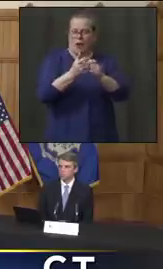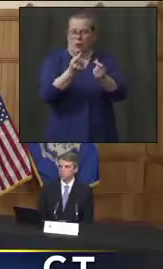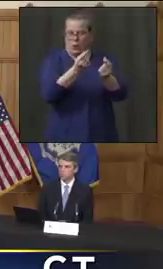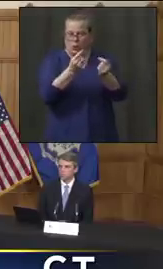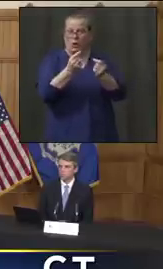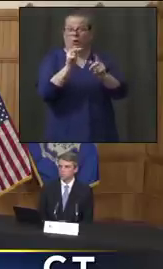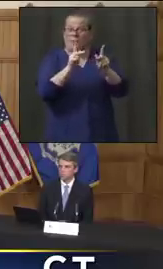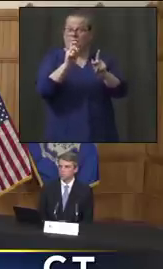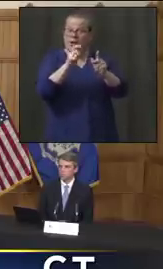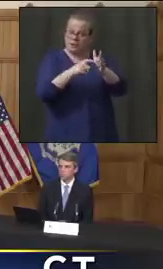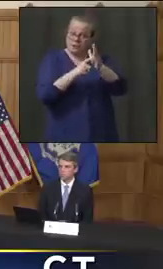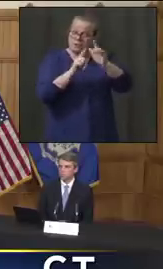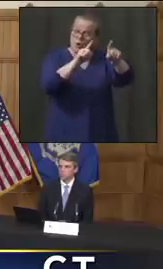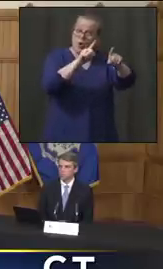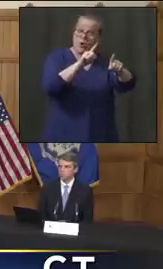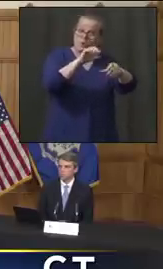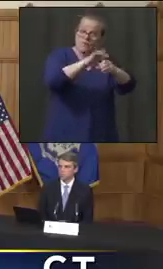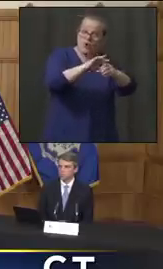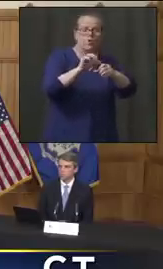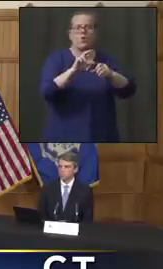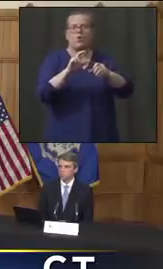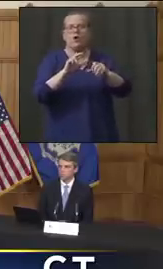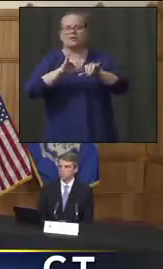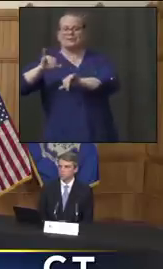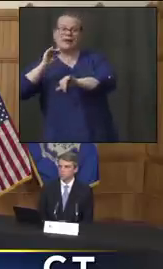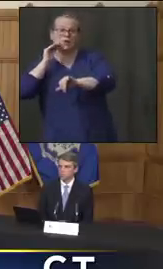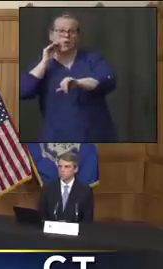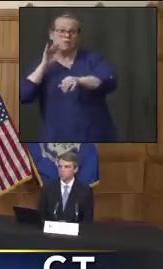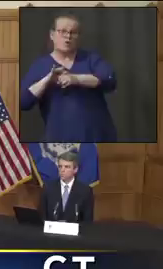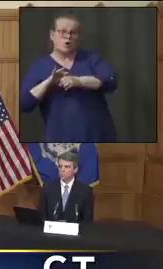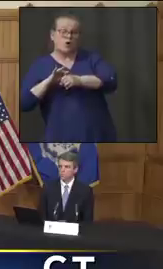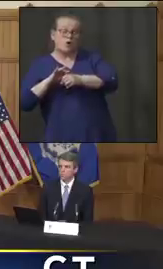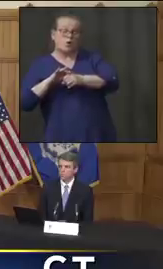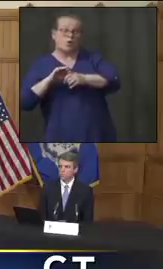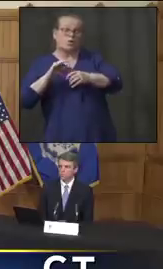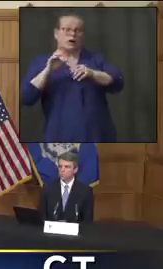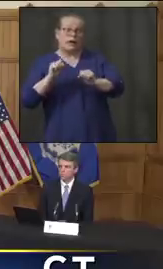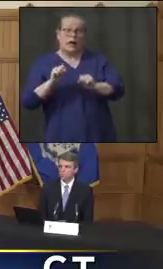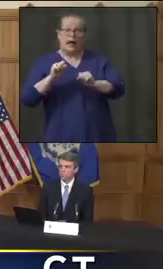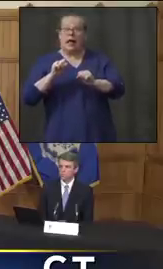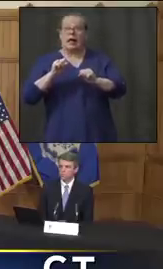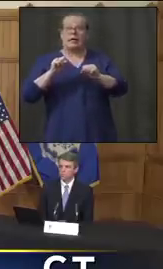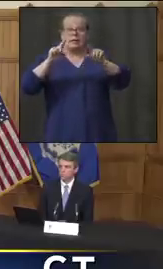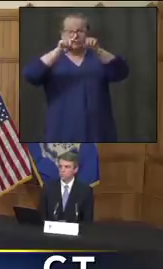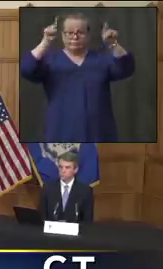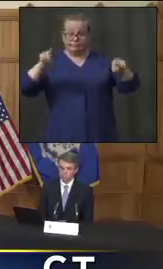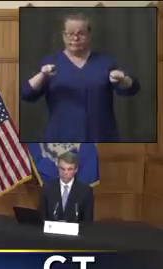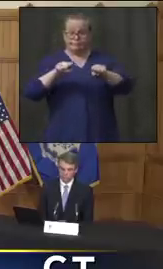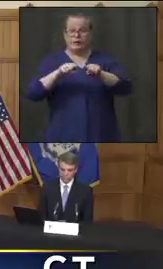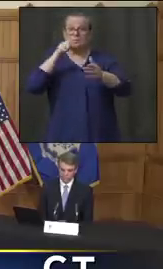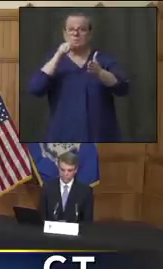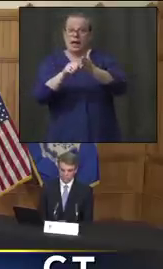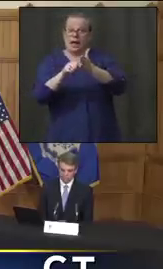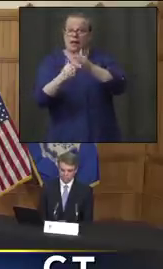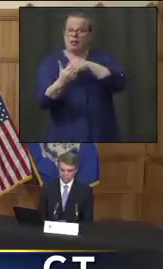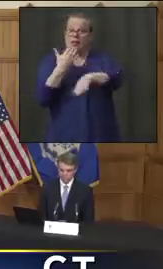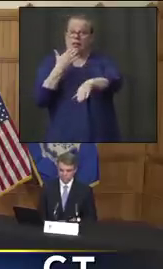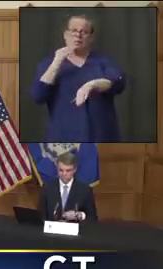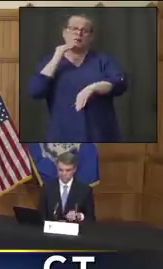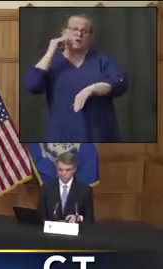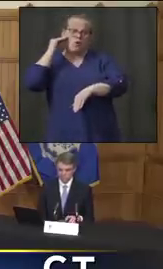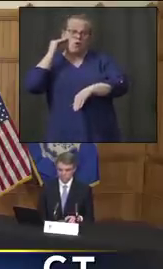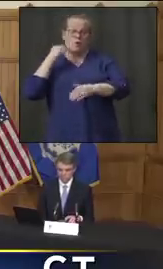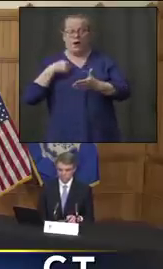Some of these groups are calling for, absentee ballots to be mailed to everyone. That there could be, just